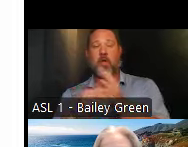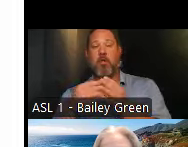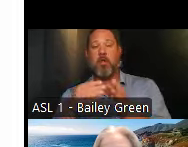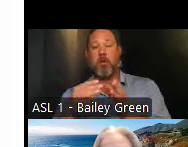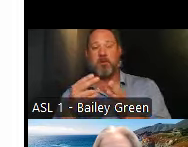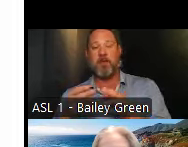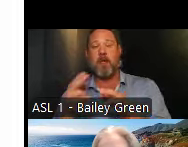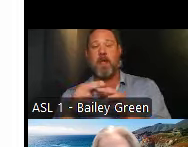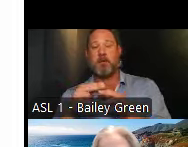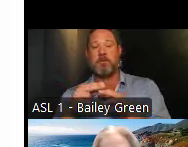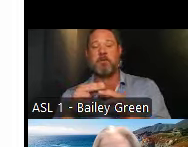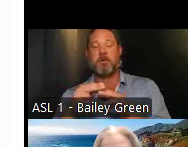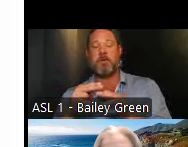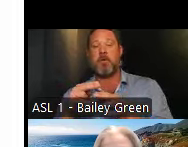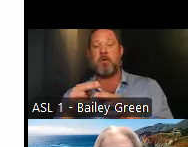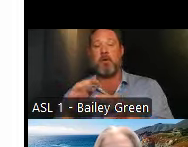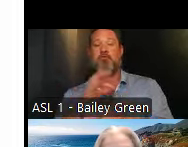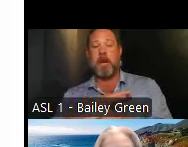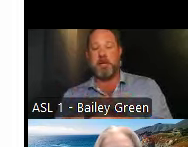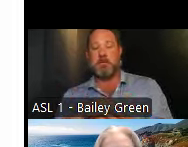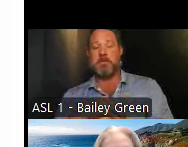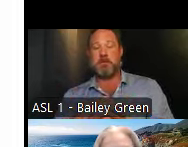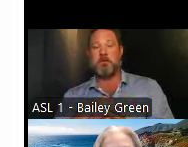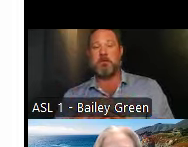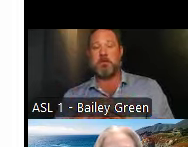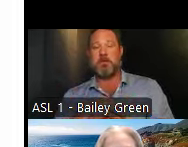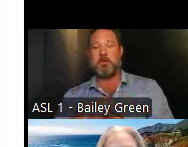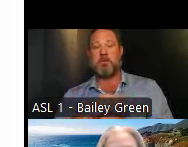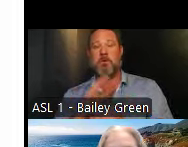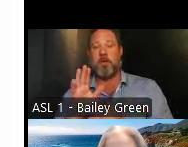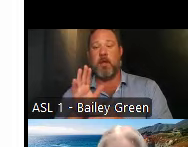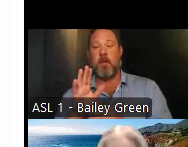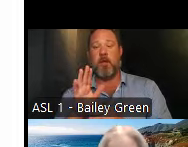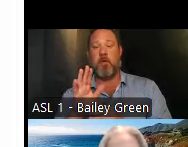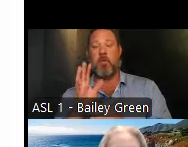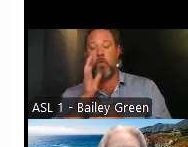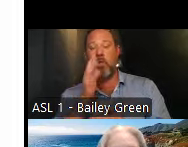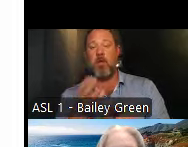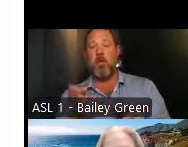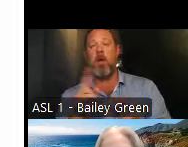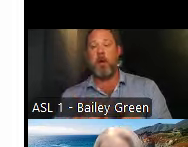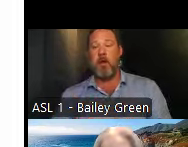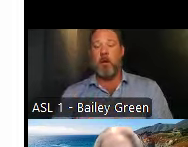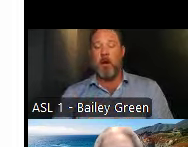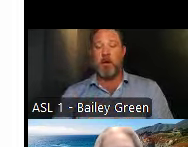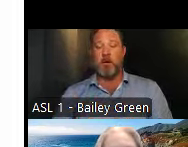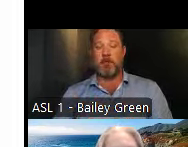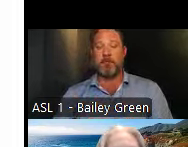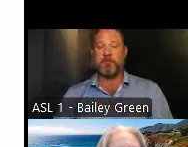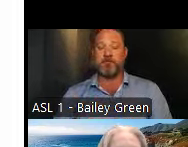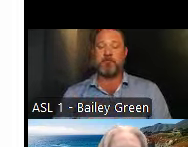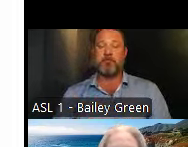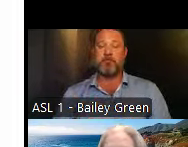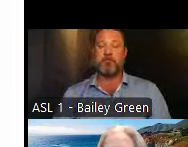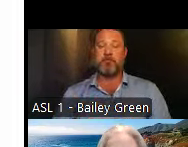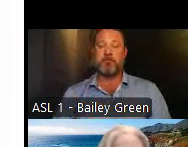enhanced premium credits. And so we do expect people's premiums to go up. And so it is certainly possible